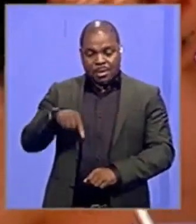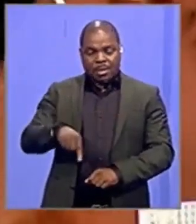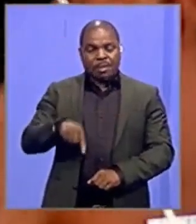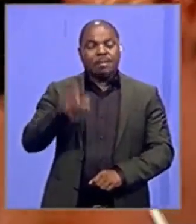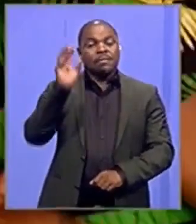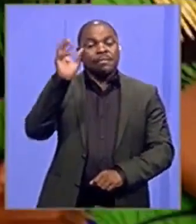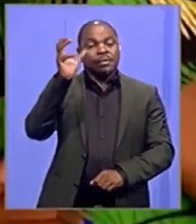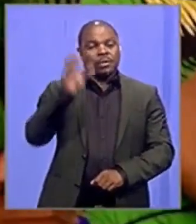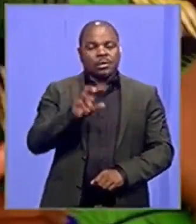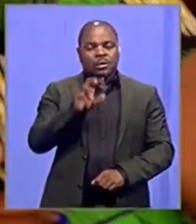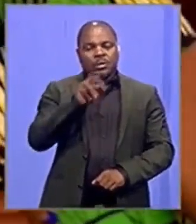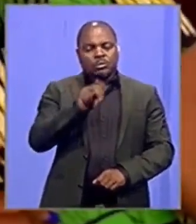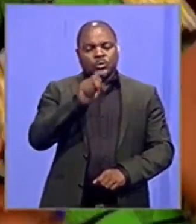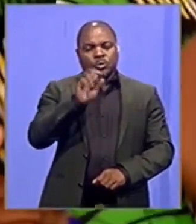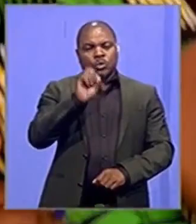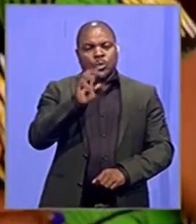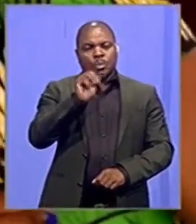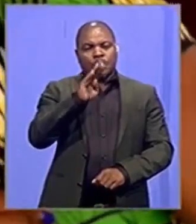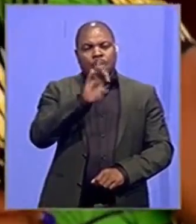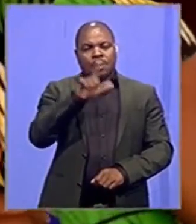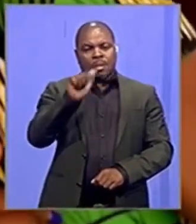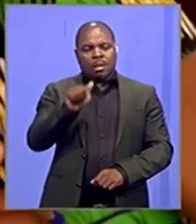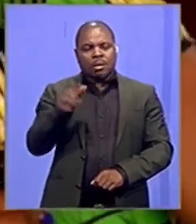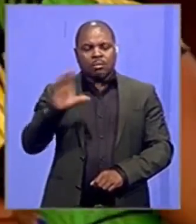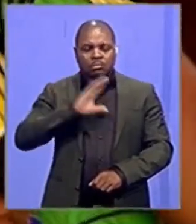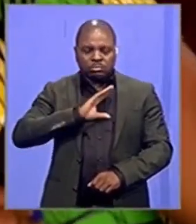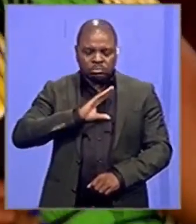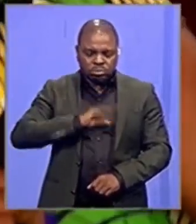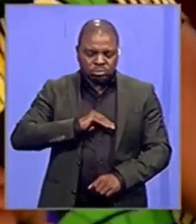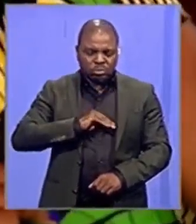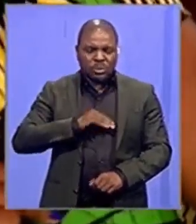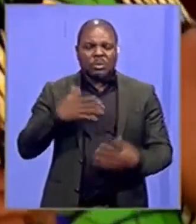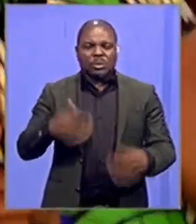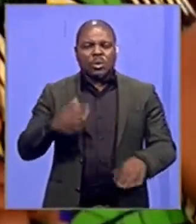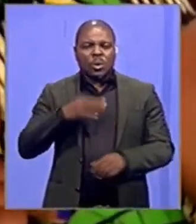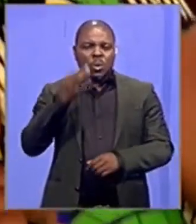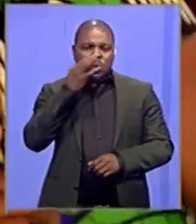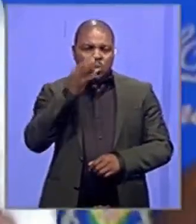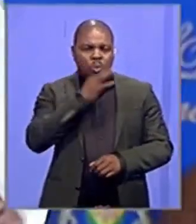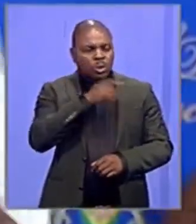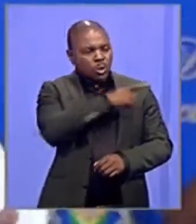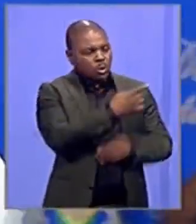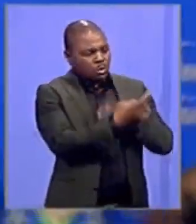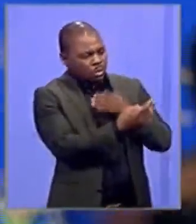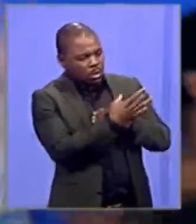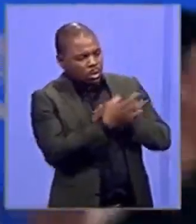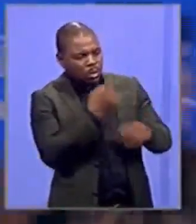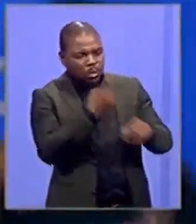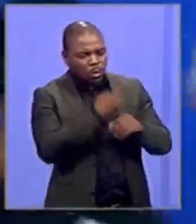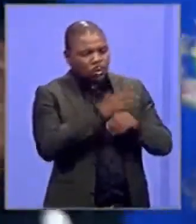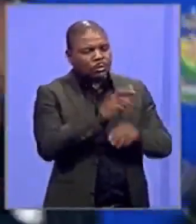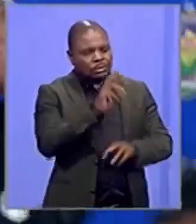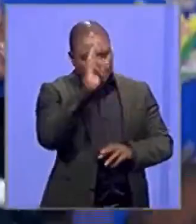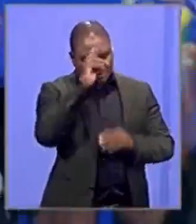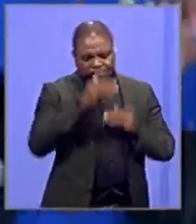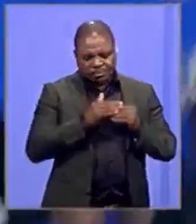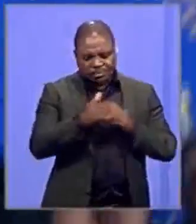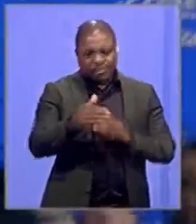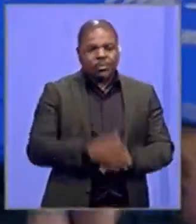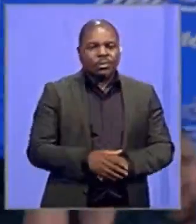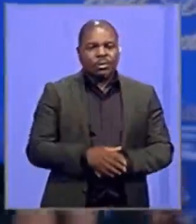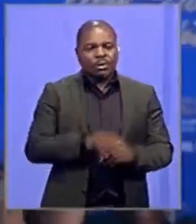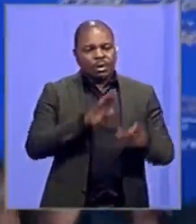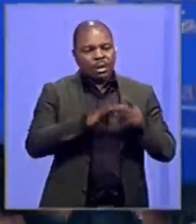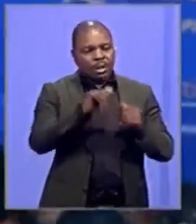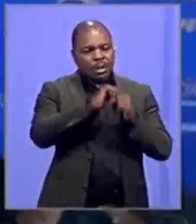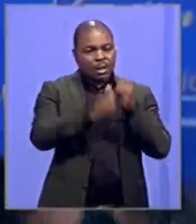yo neng a kgobegile marapo thata a re o tla tlhologelelwa dikeletso tsa ga Makgoe. A re fa ba ne ba bua le Makgoe